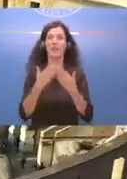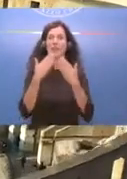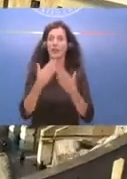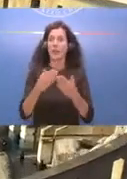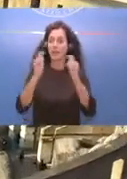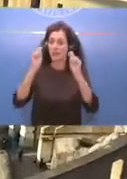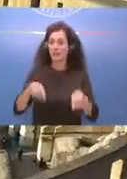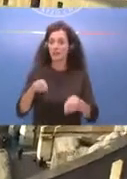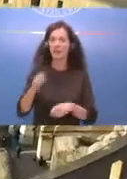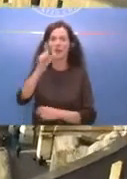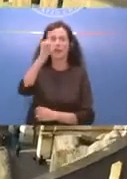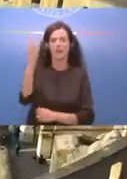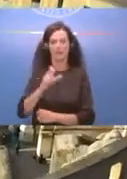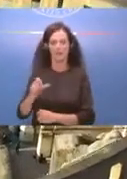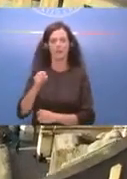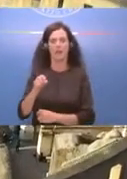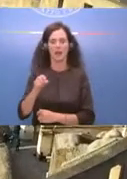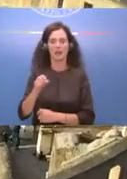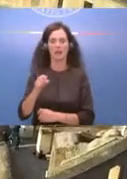meeting